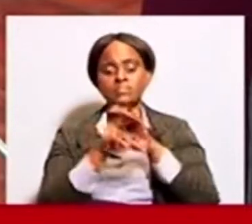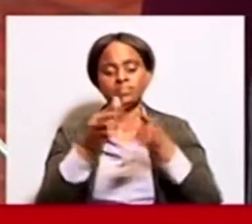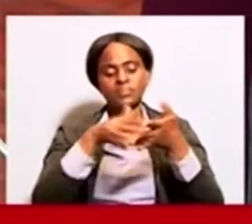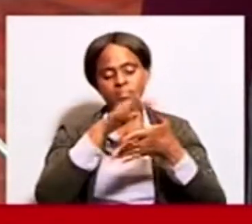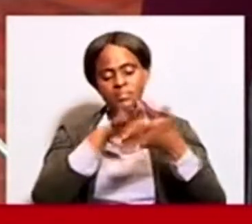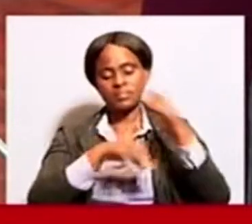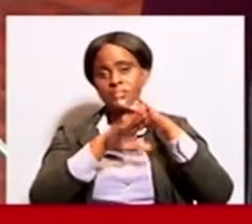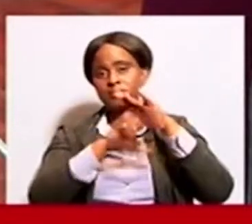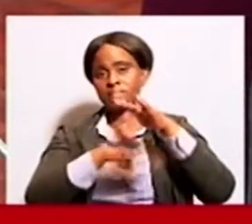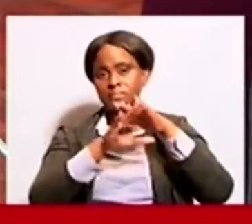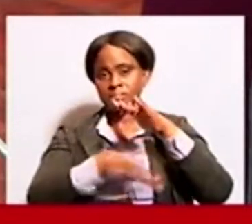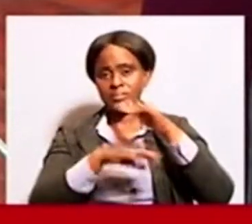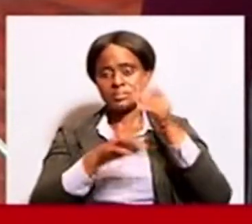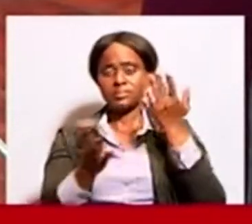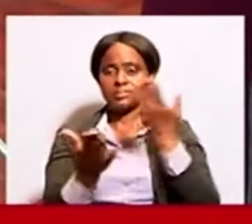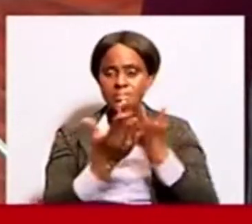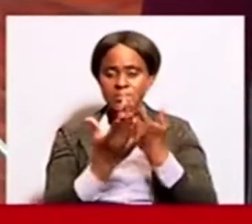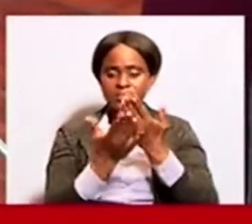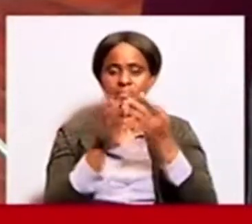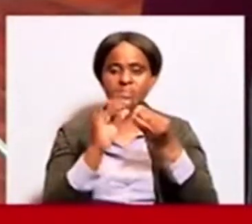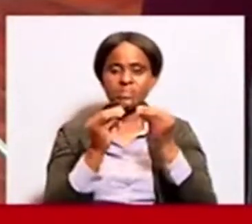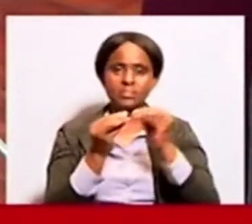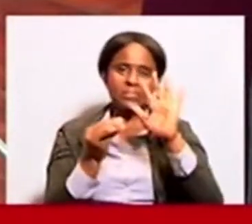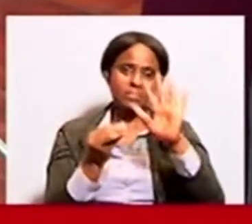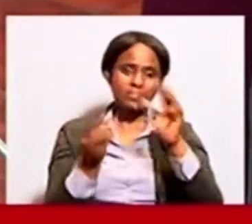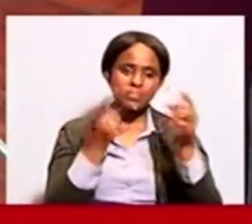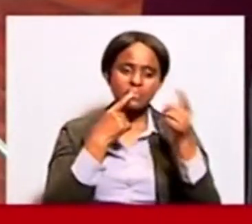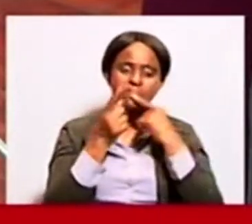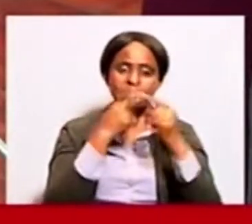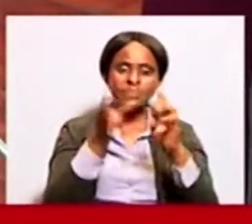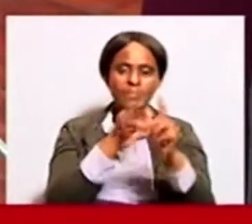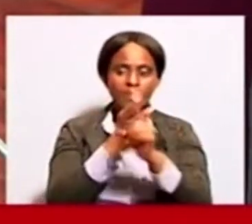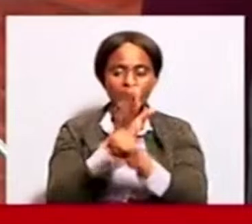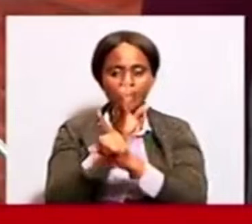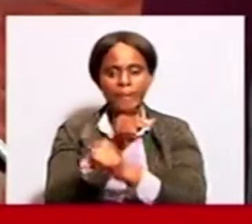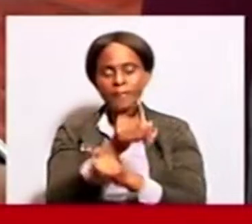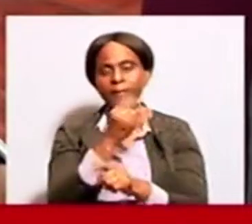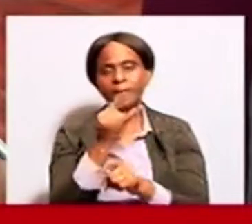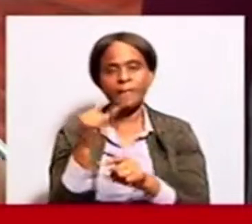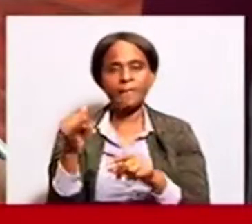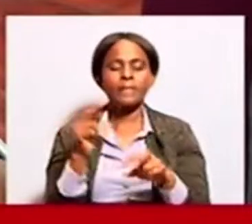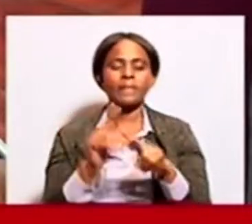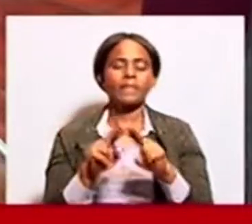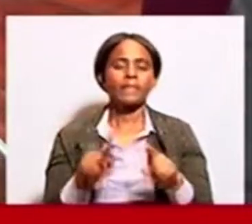below. Appendix 5 also is speaking to this issue, Chair.